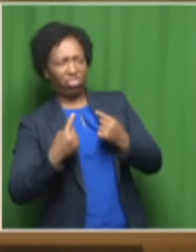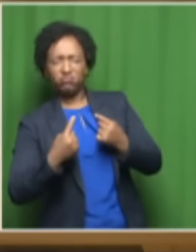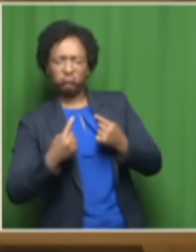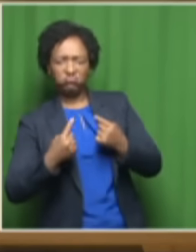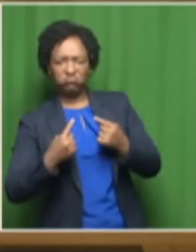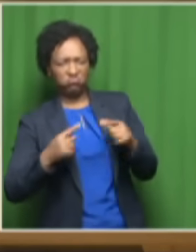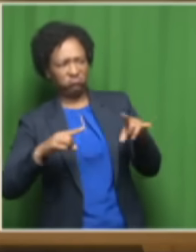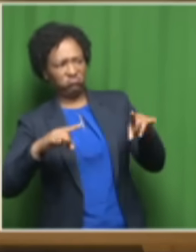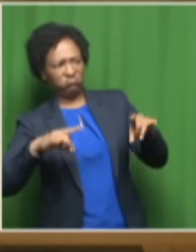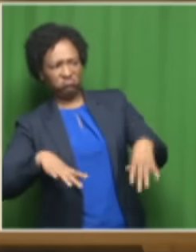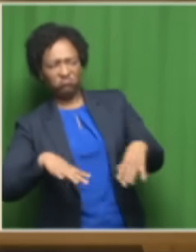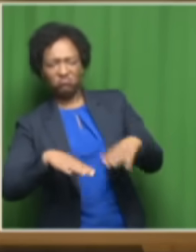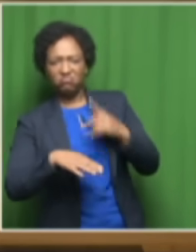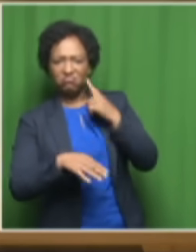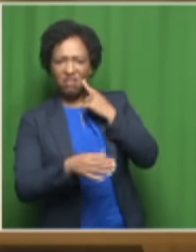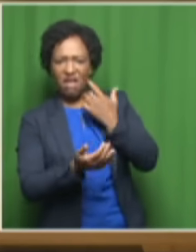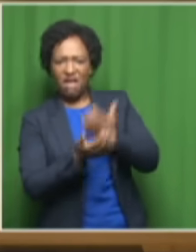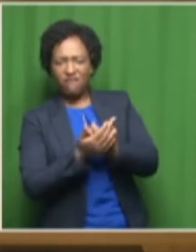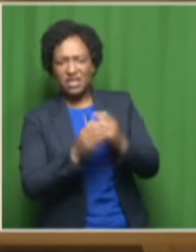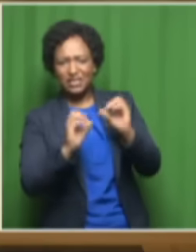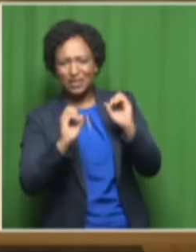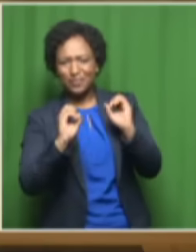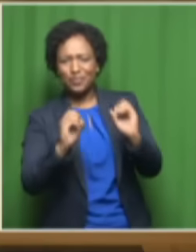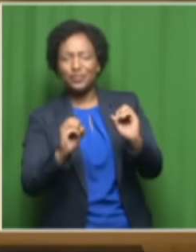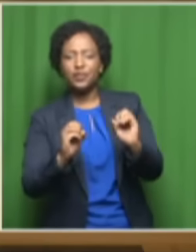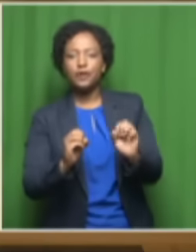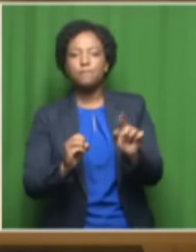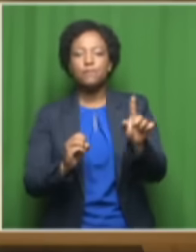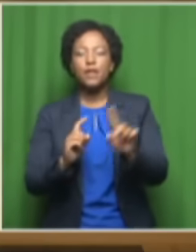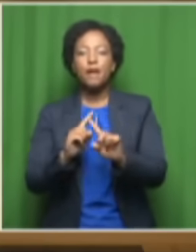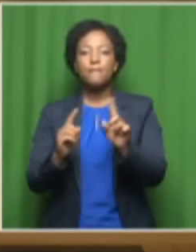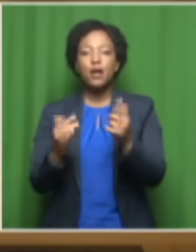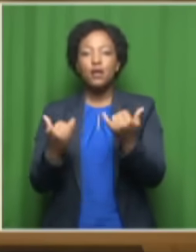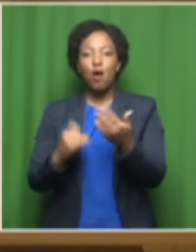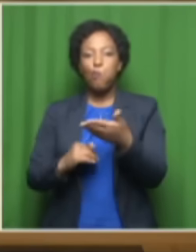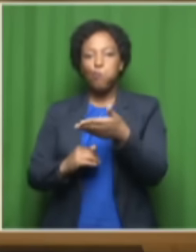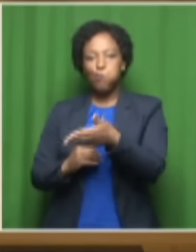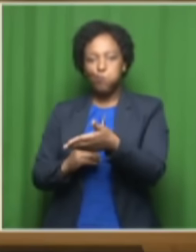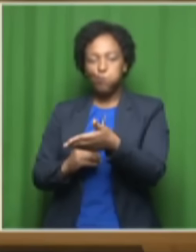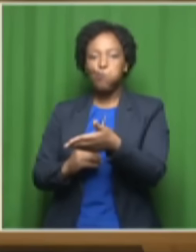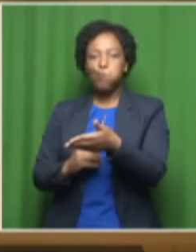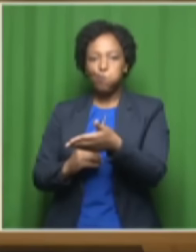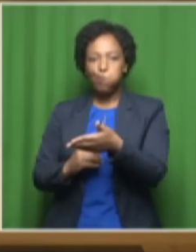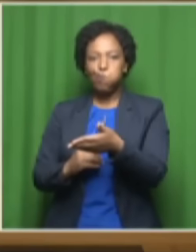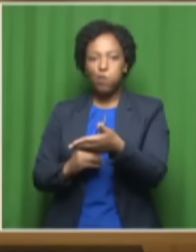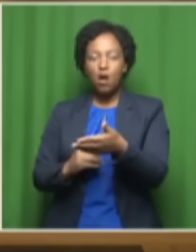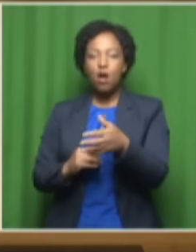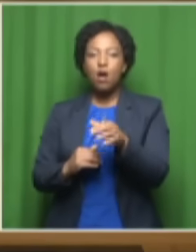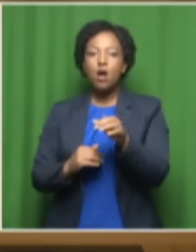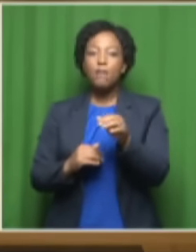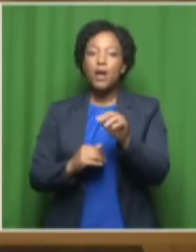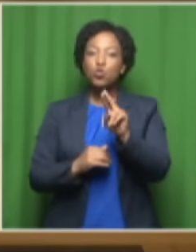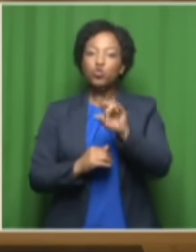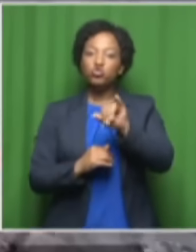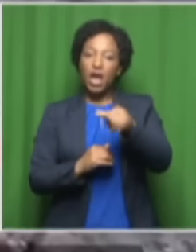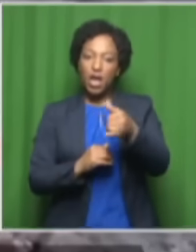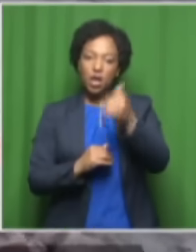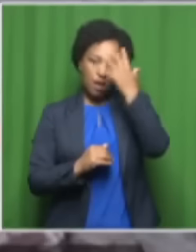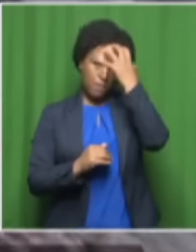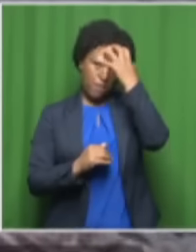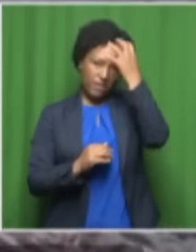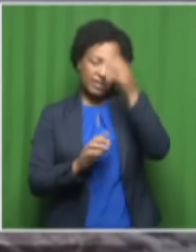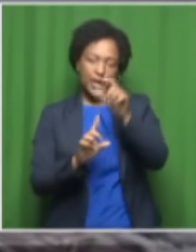at the ICJ's next move, we're joined in studio by the head of diplomacy and foreign policy at the University of Johannesburg, Professor